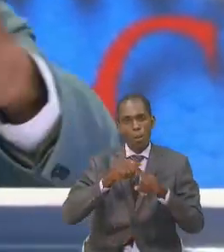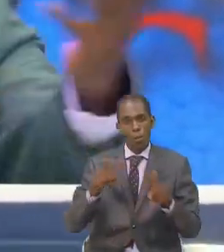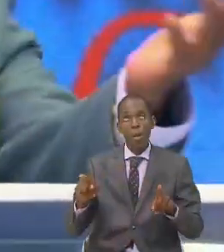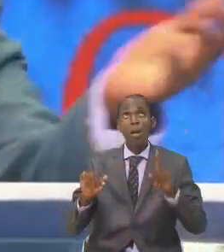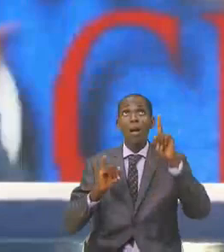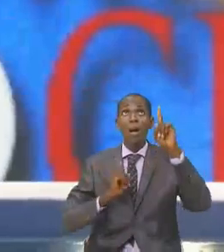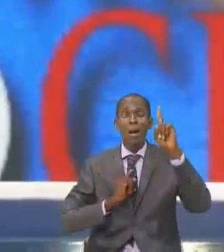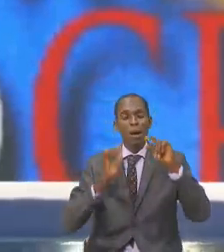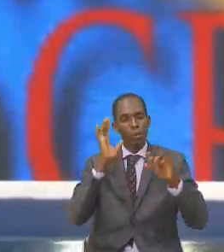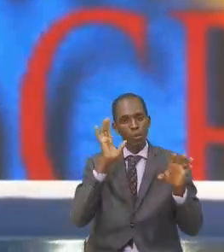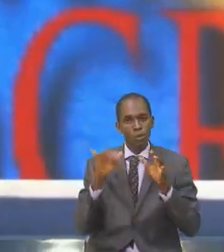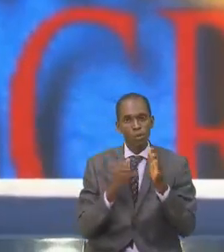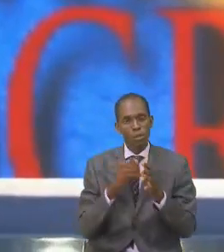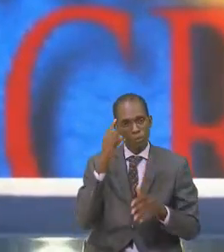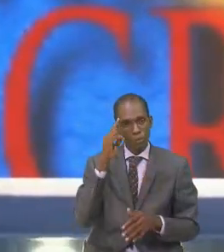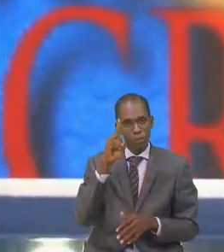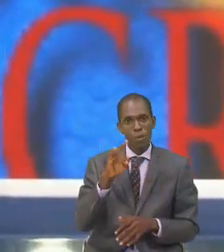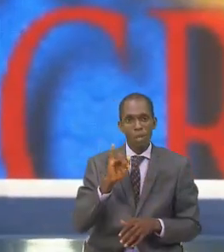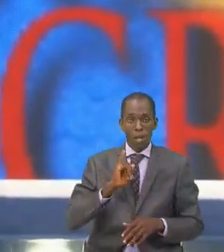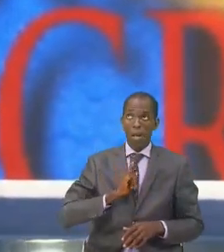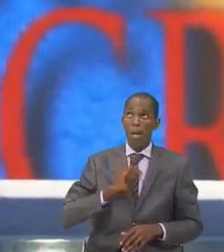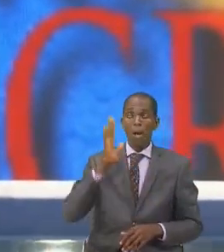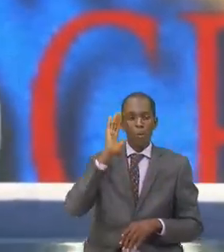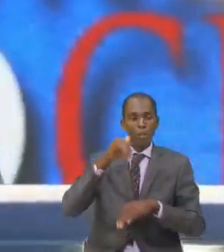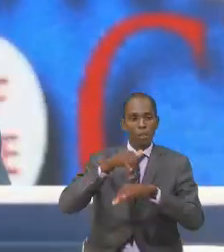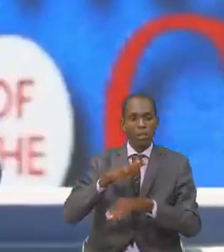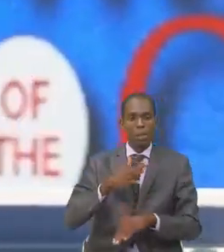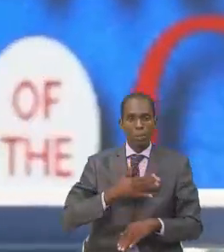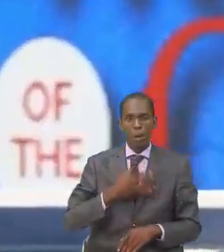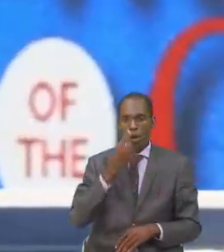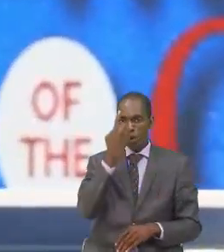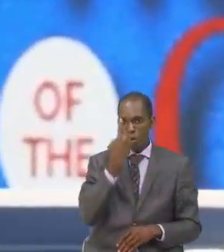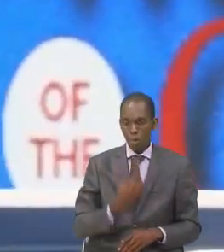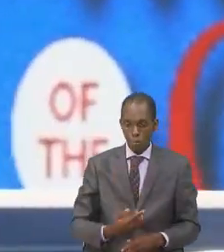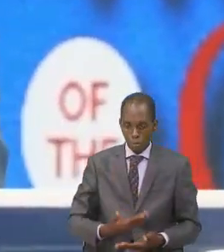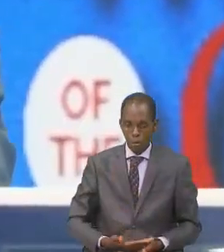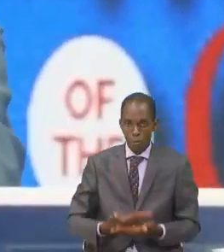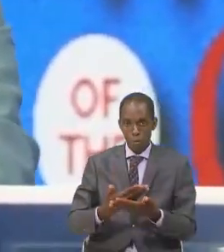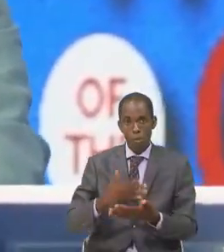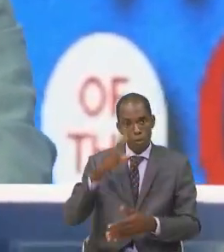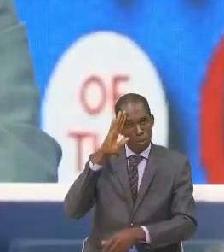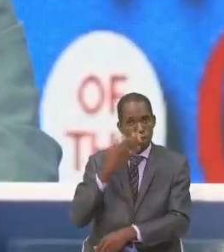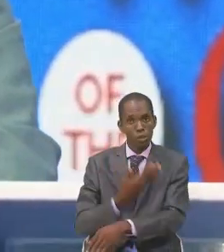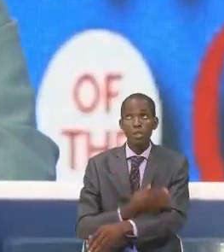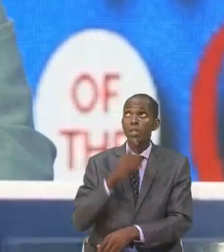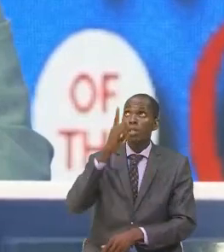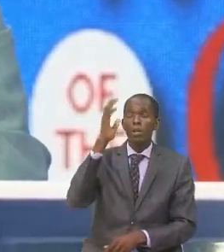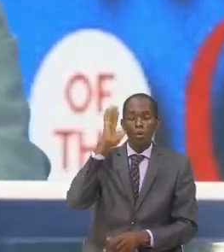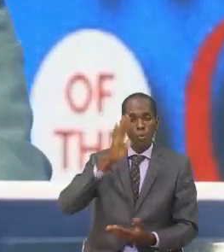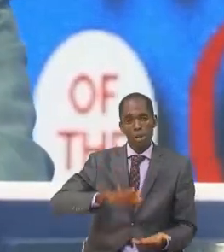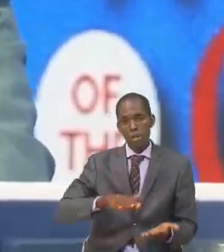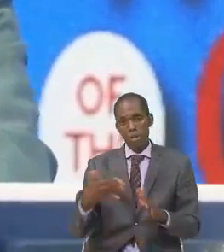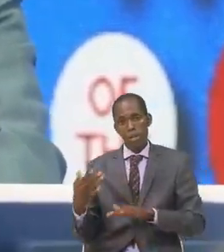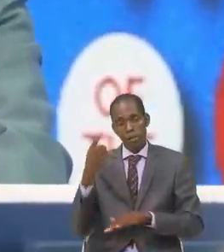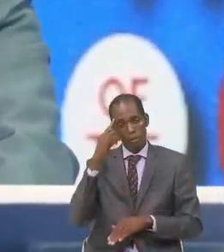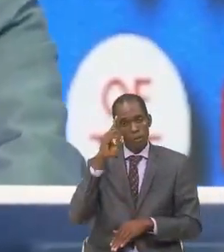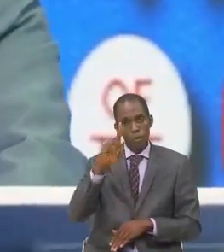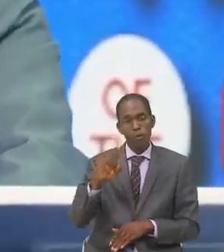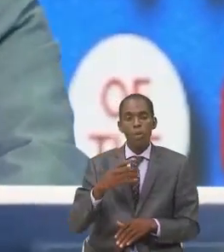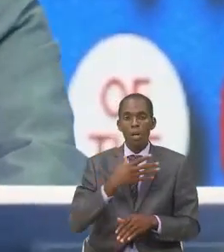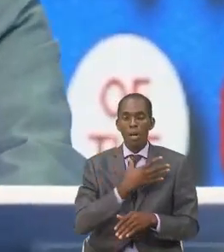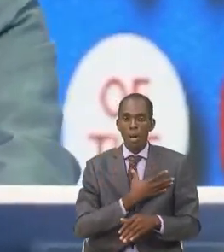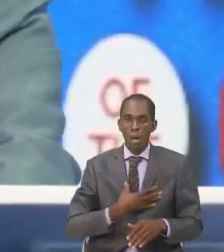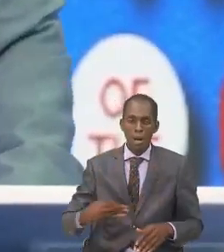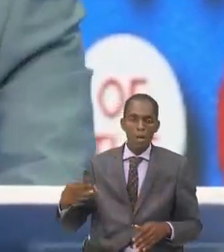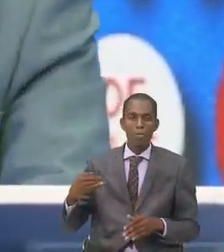You cannot do it yourself, but I'll do it for you. I'll send my only begotten Son. He will die